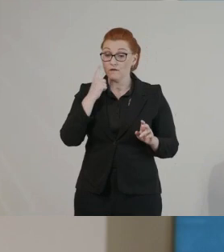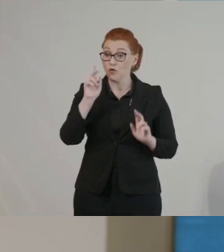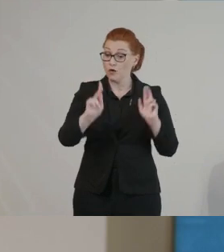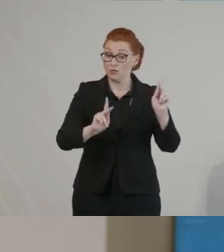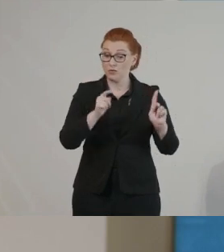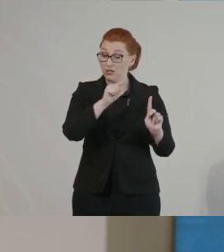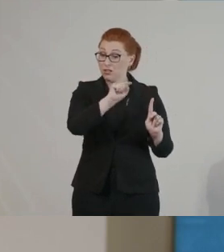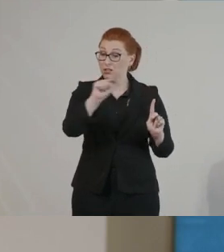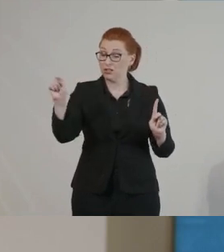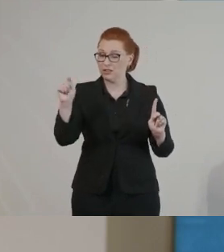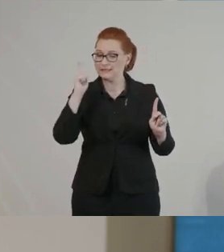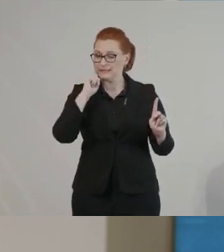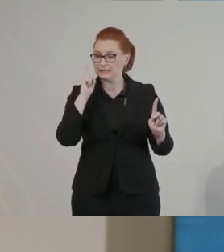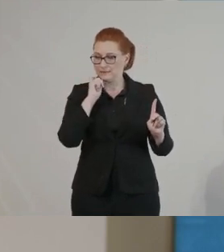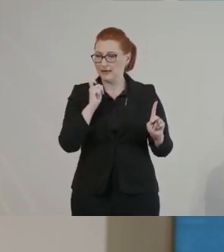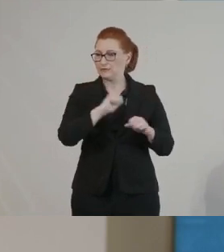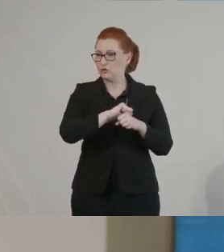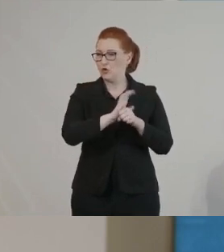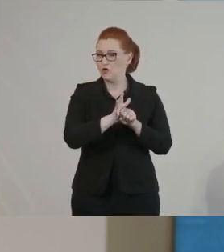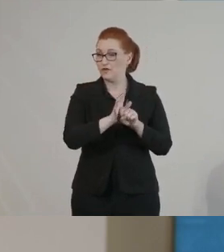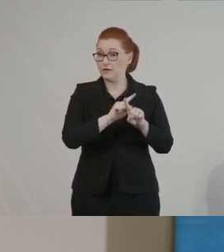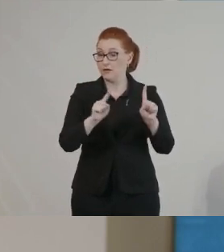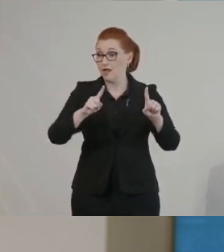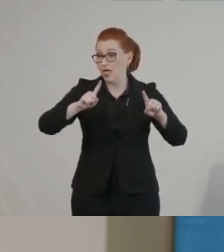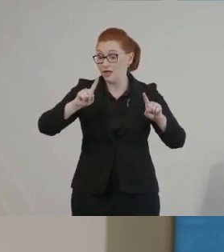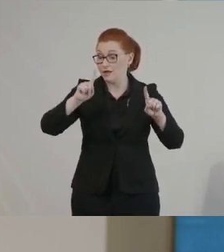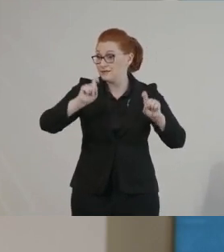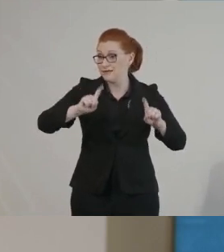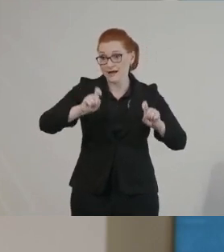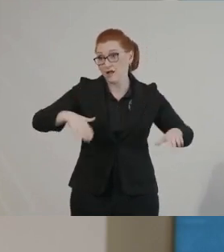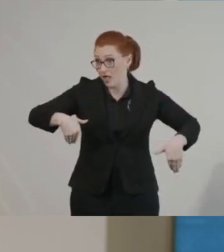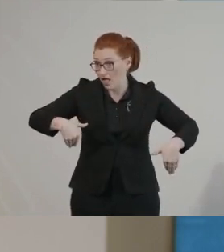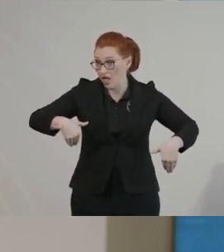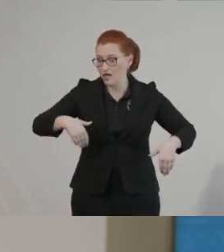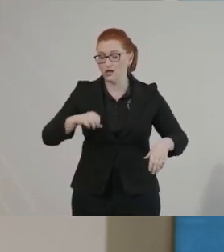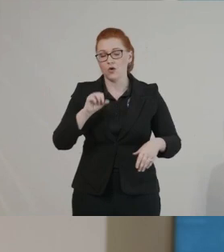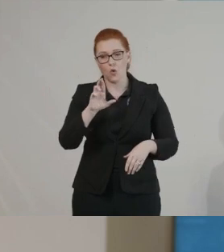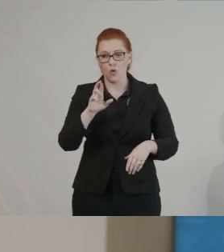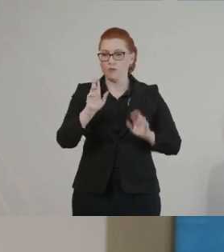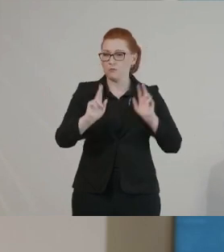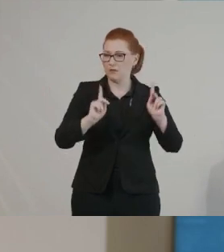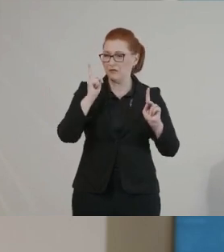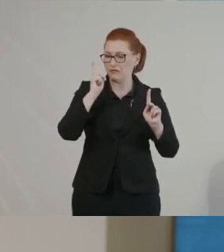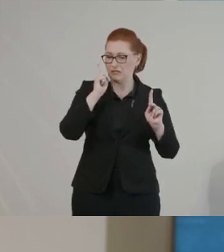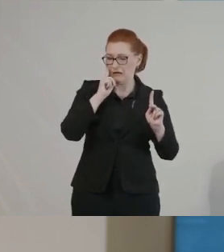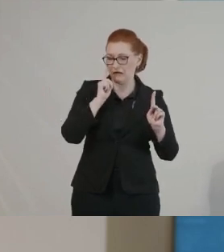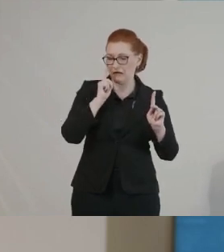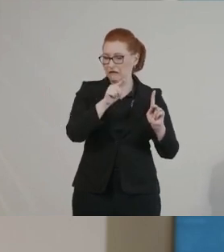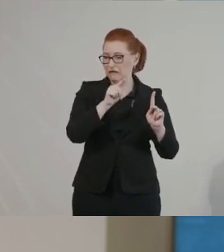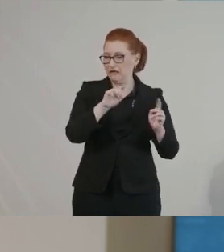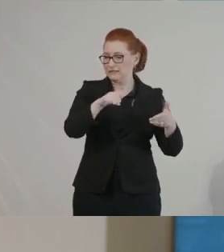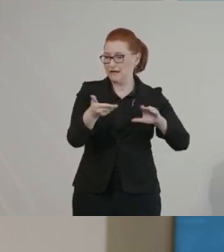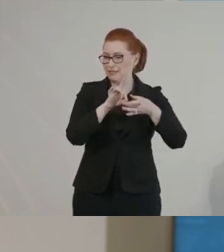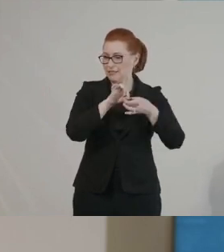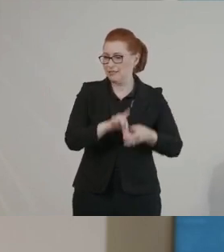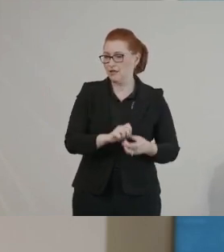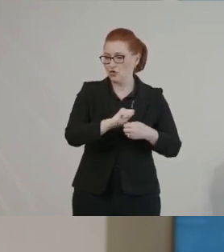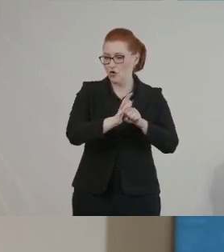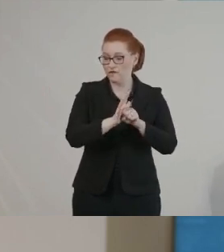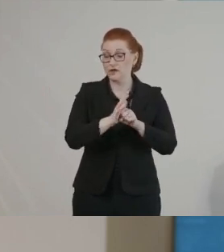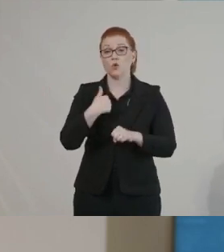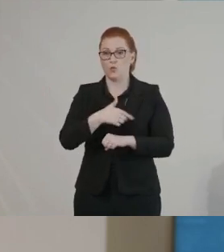but they suspect or they feel that the death was due to COVID. Those will be captured moving forward as